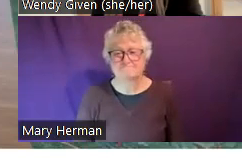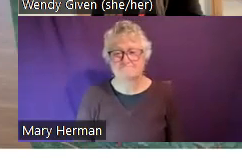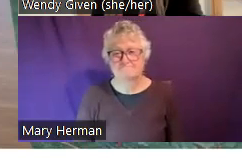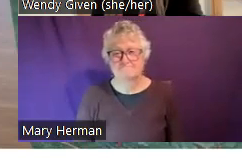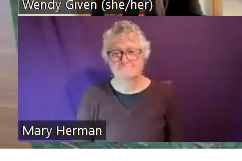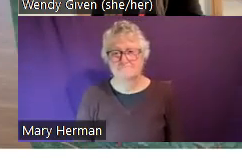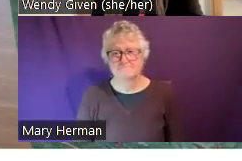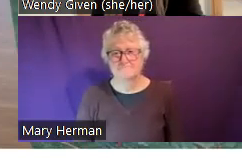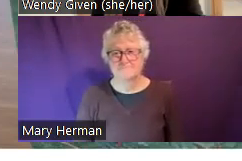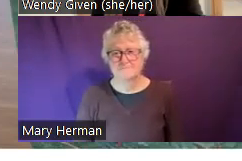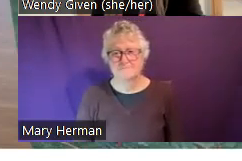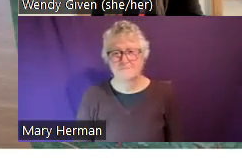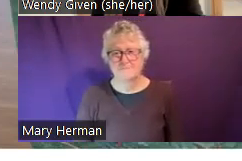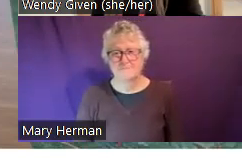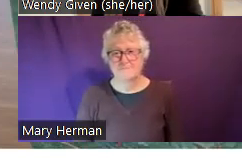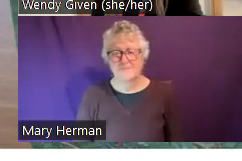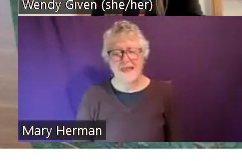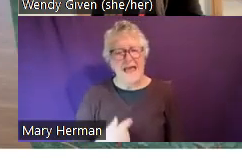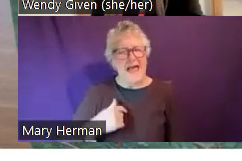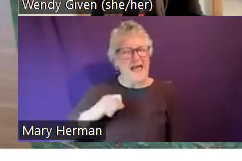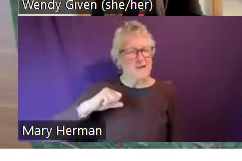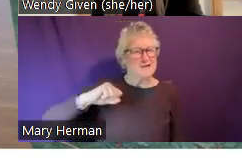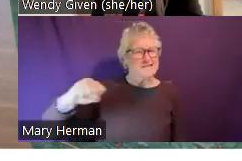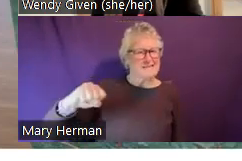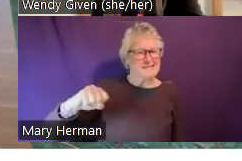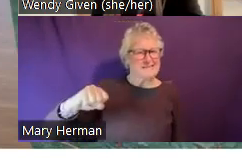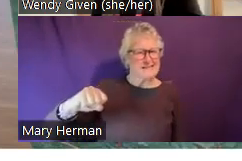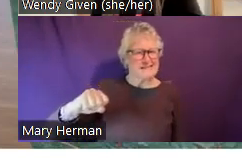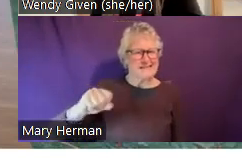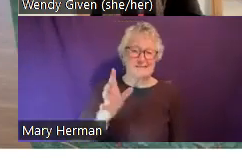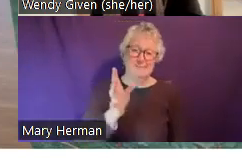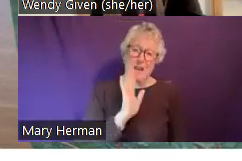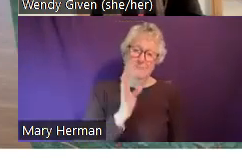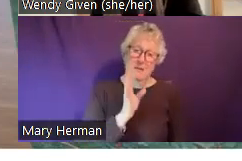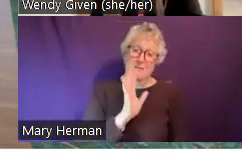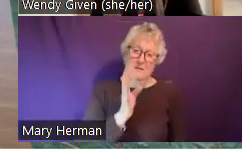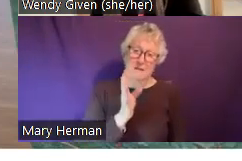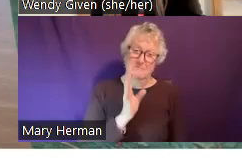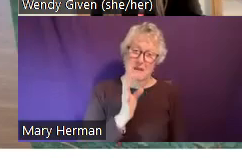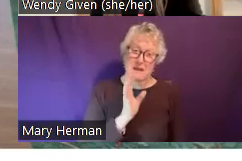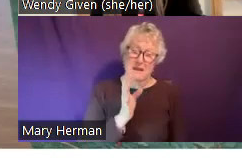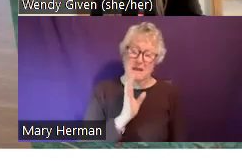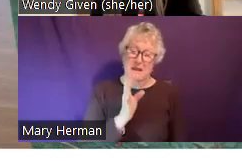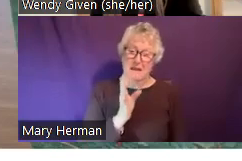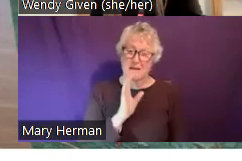I'm resisting just bantering to fill in the silence.